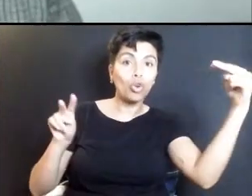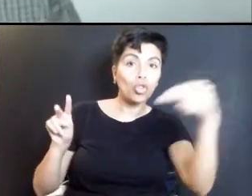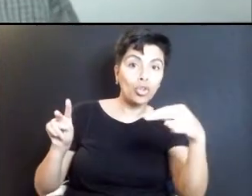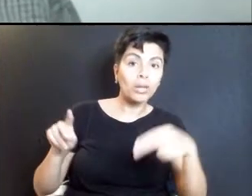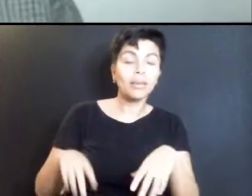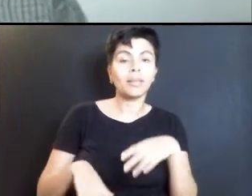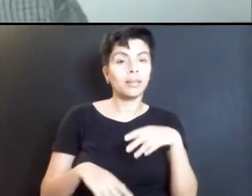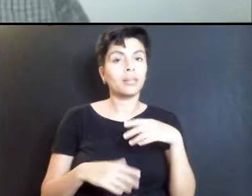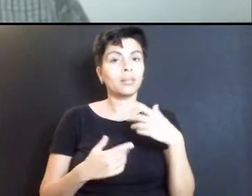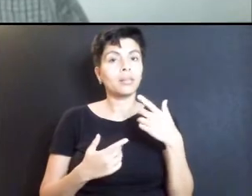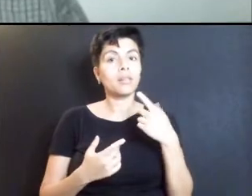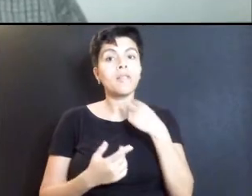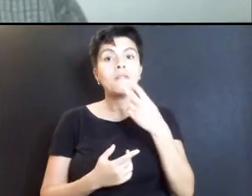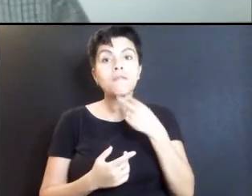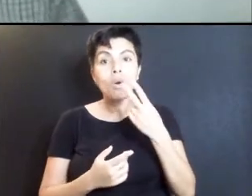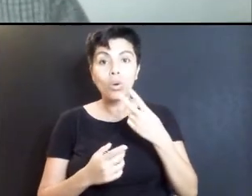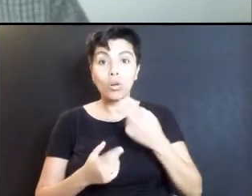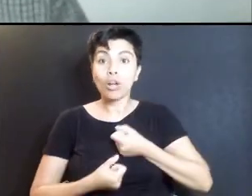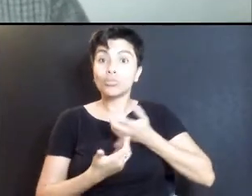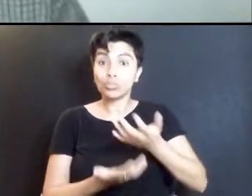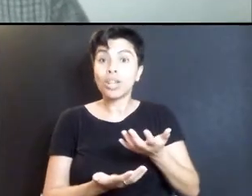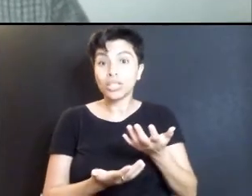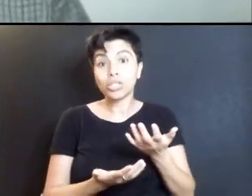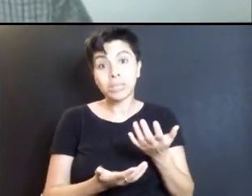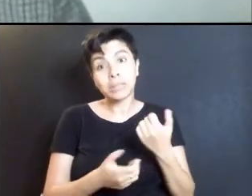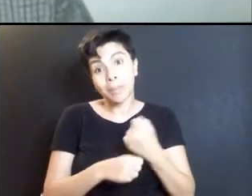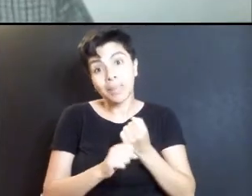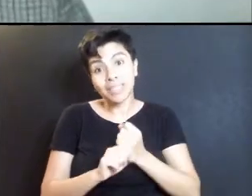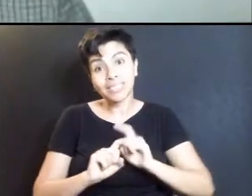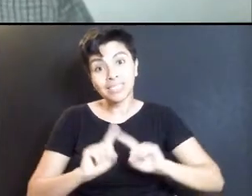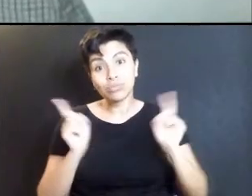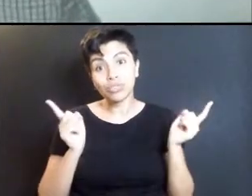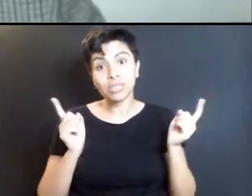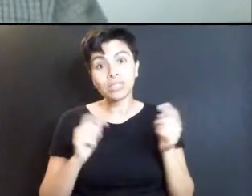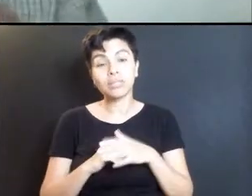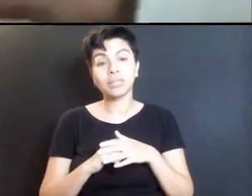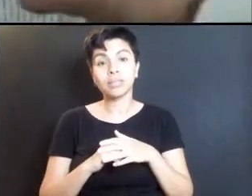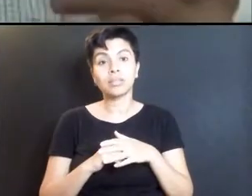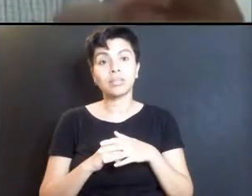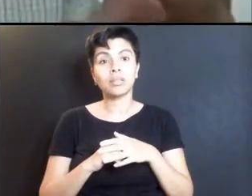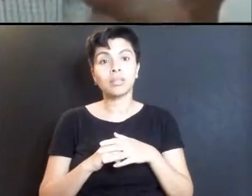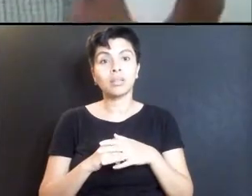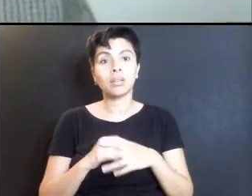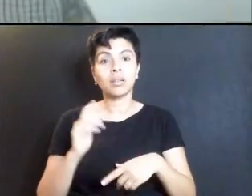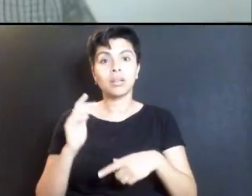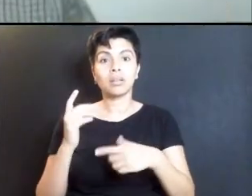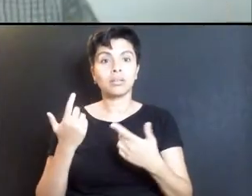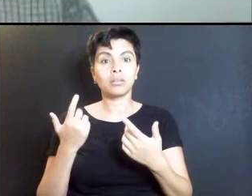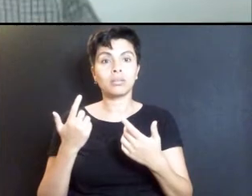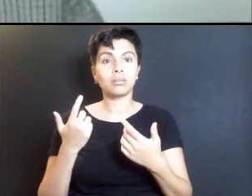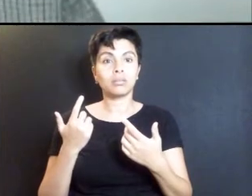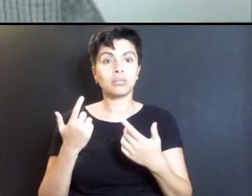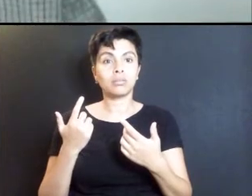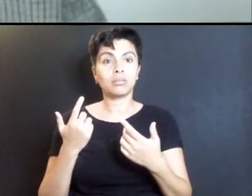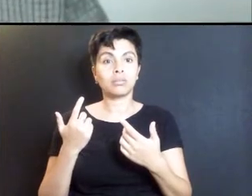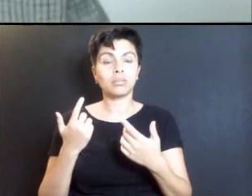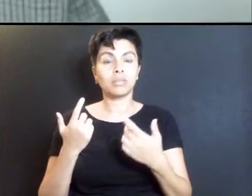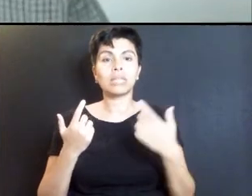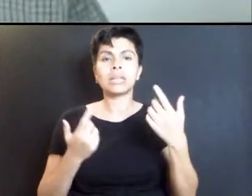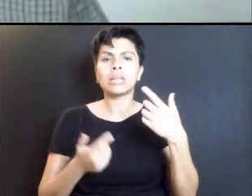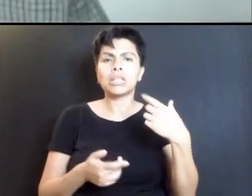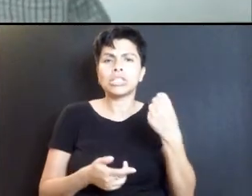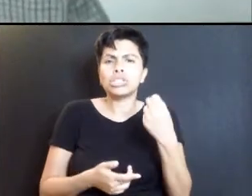it. The vocal expression can make a big difference. He lifts the object right up.